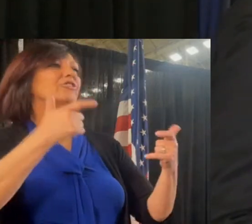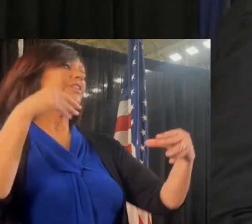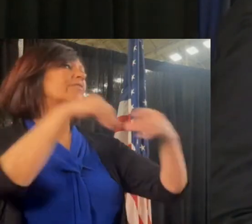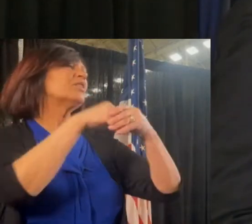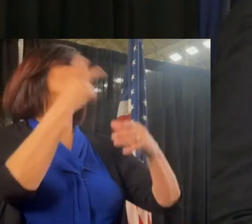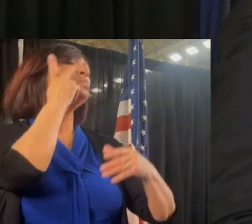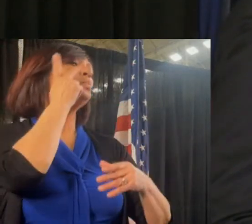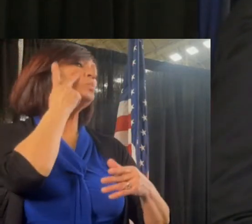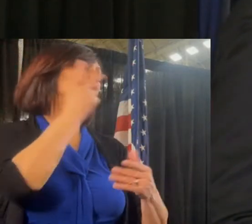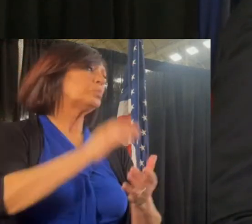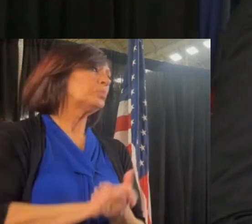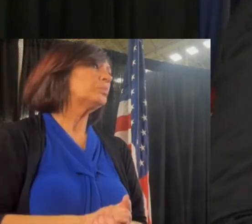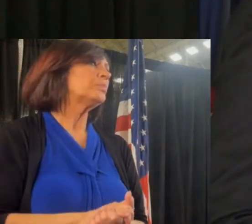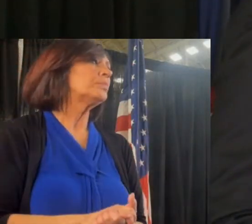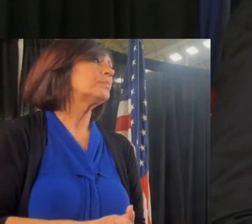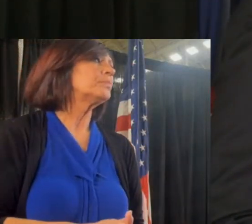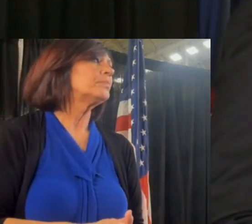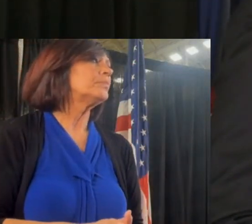is needed in the future.